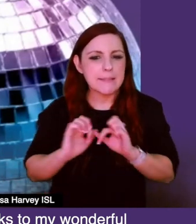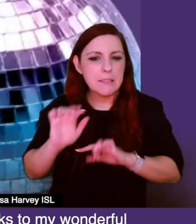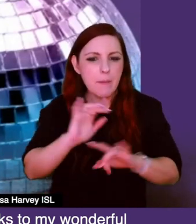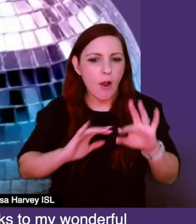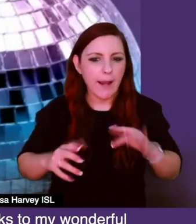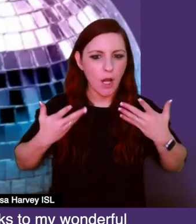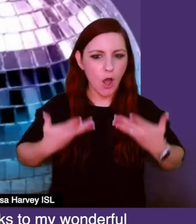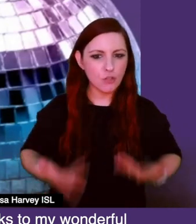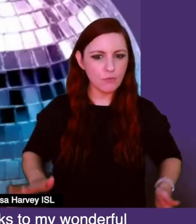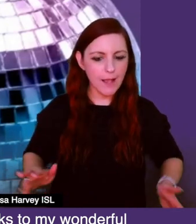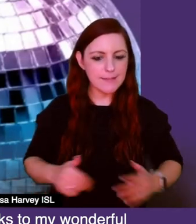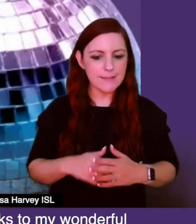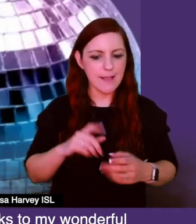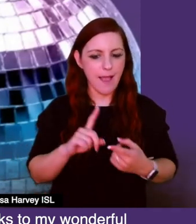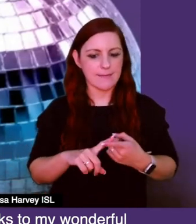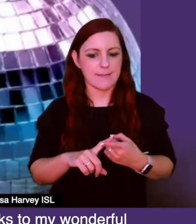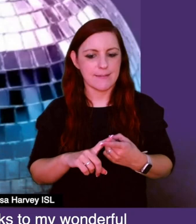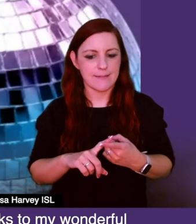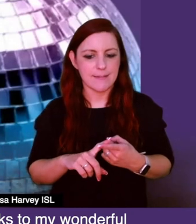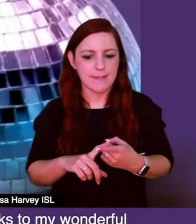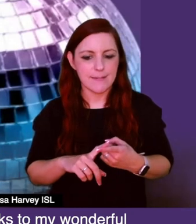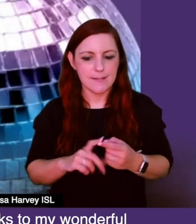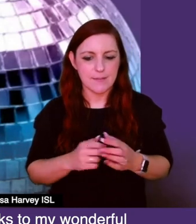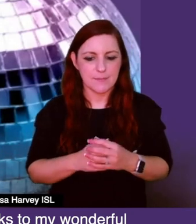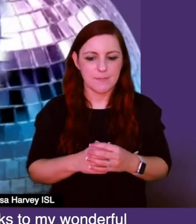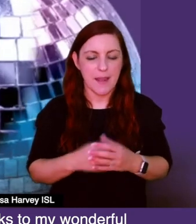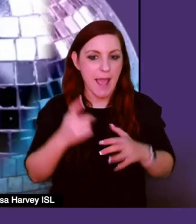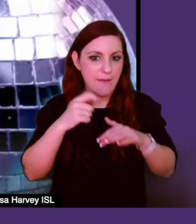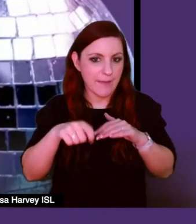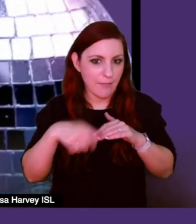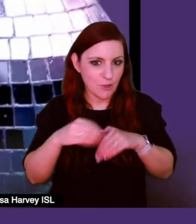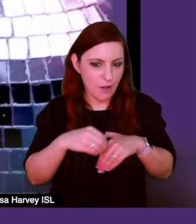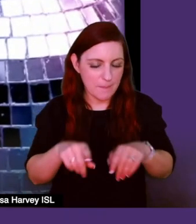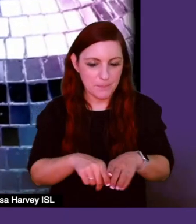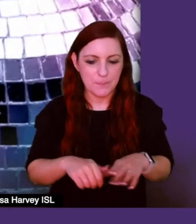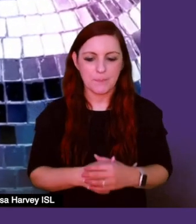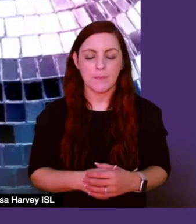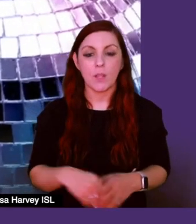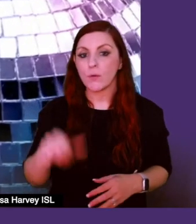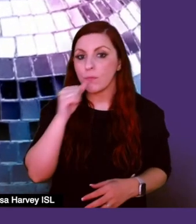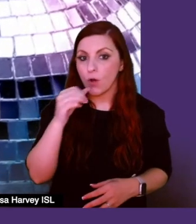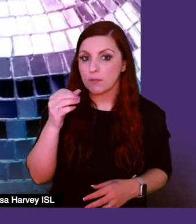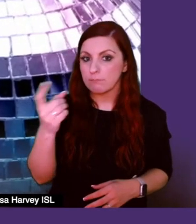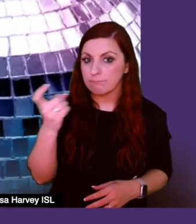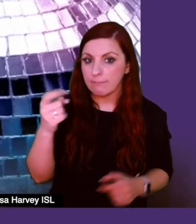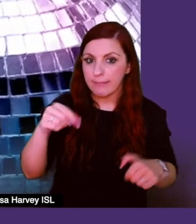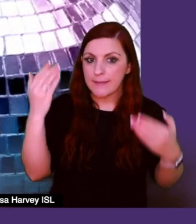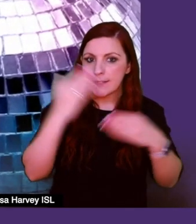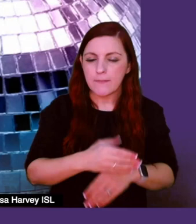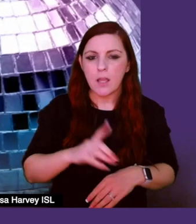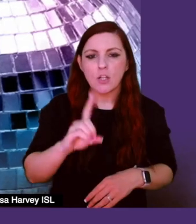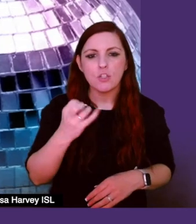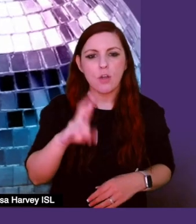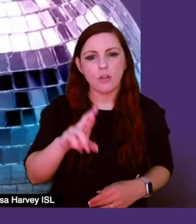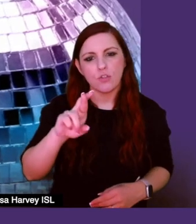sparkly long dress. And I have purple nail varnish. Our first guest this evening is